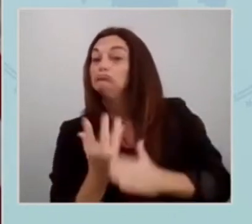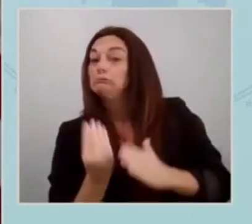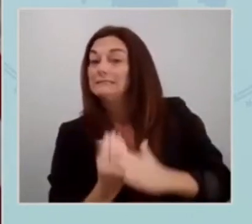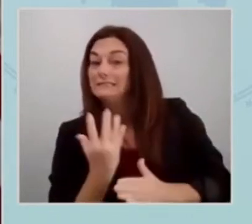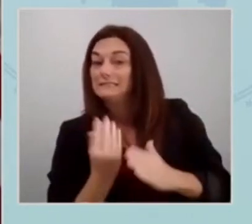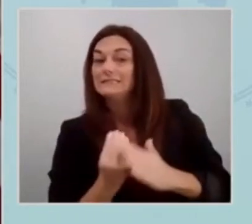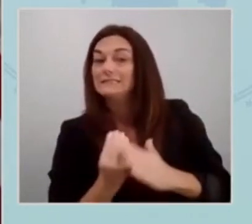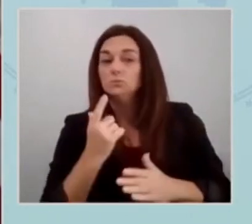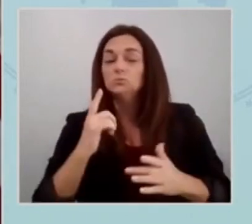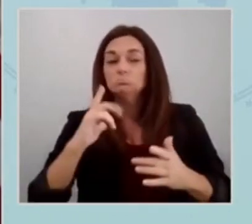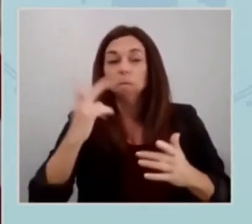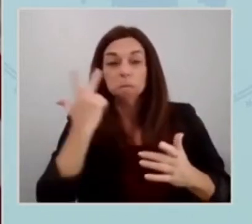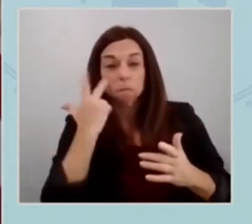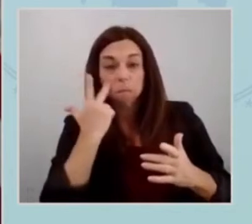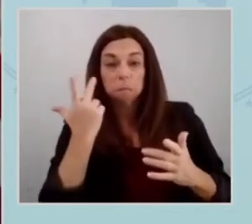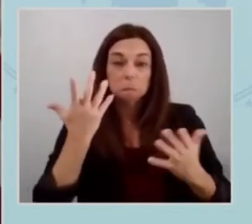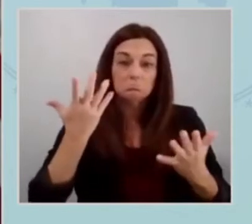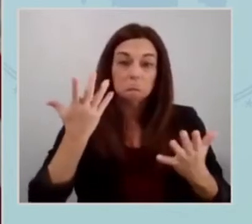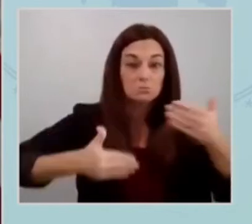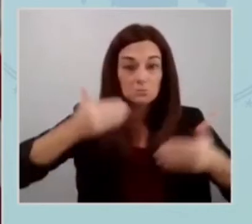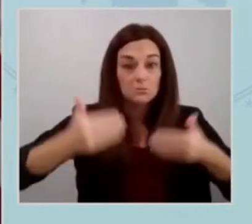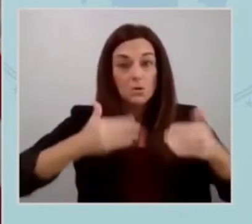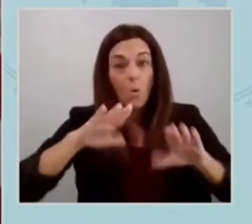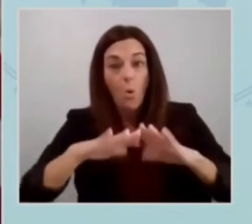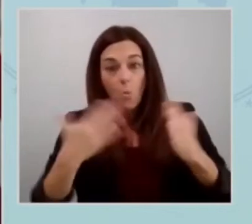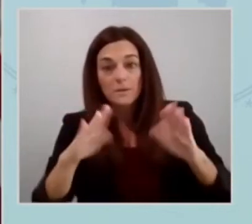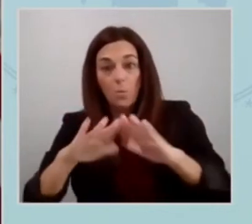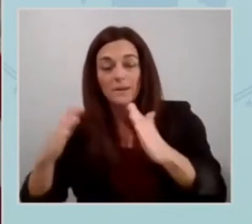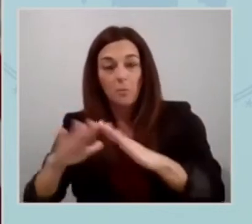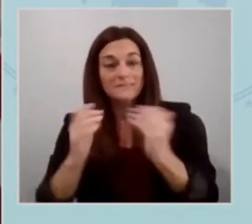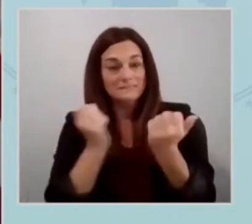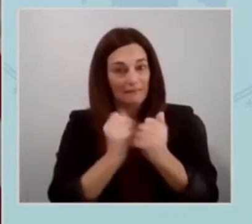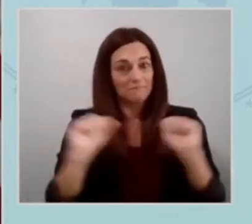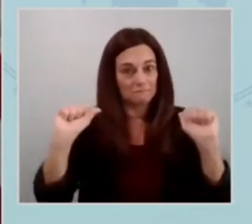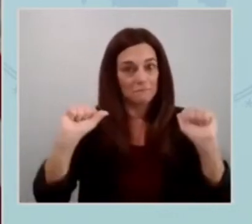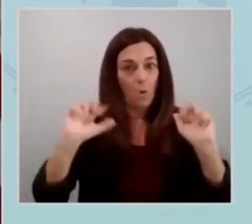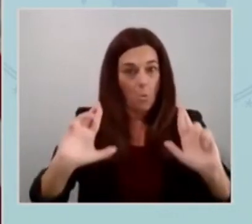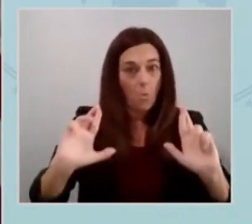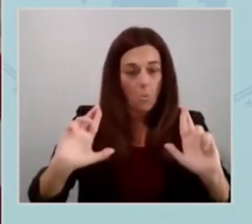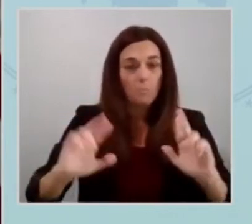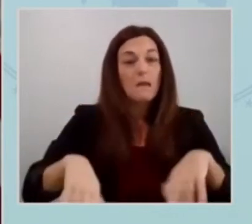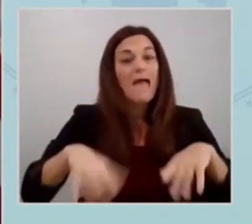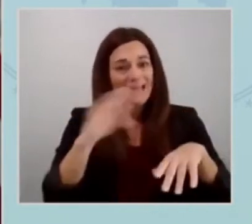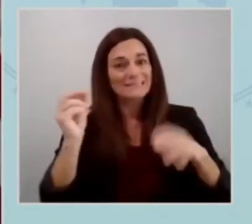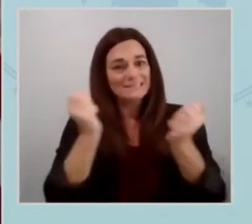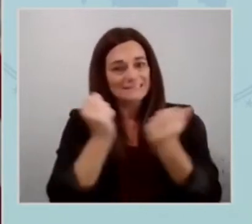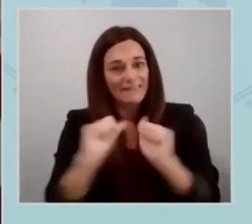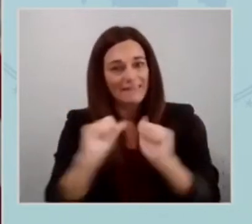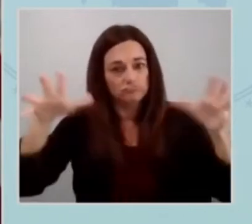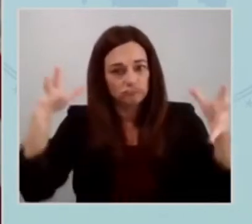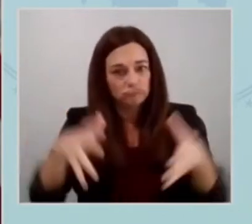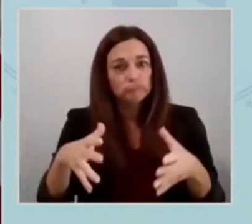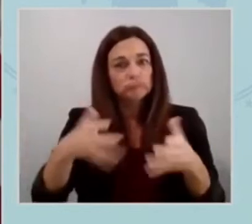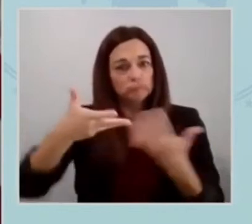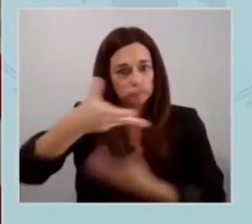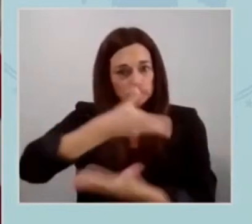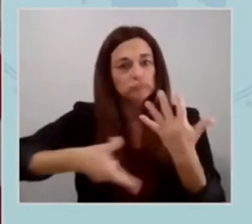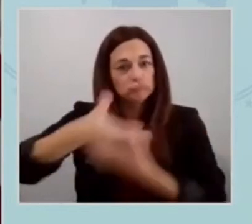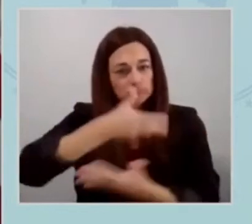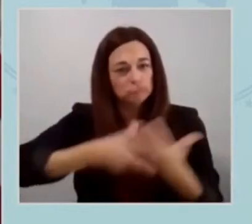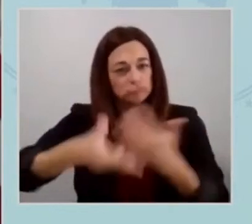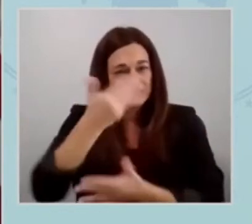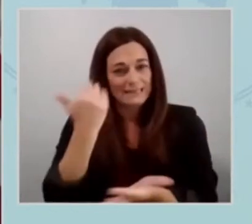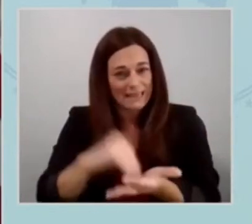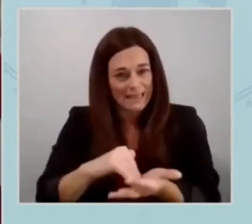do by the spring to be able to get everybody back in the swing of things and people being able to safely